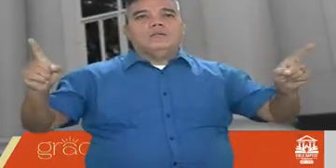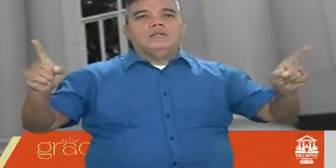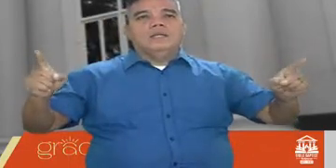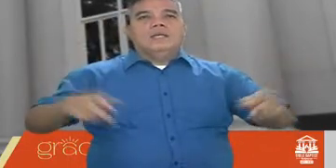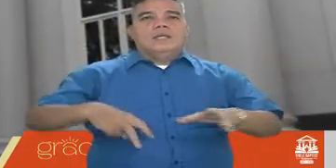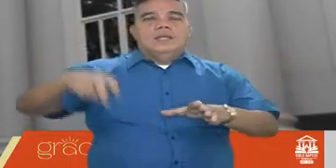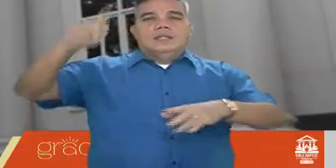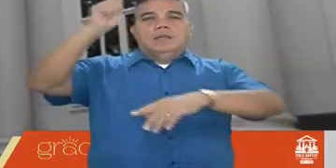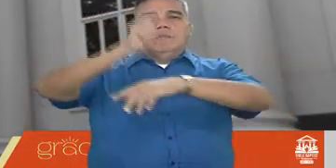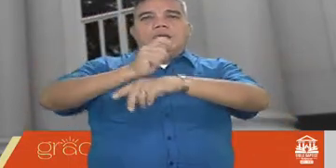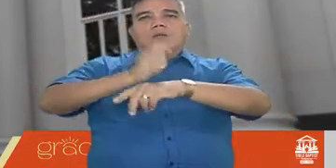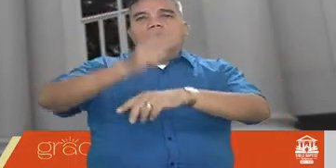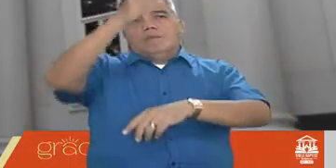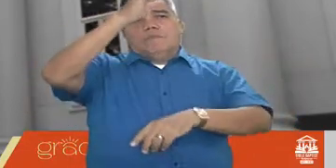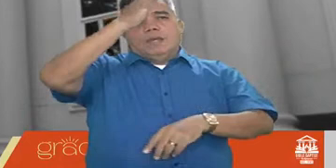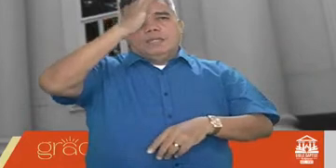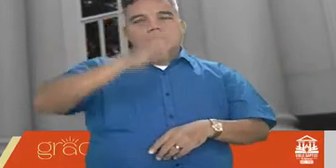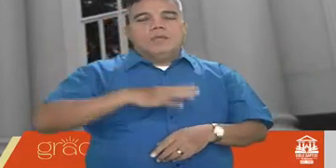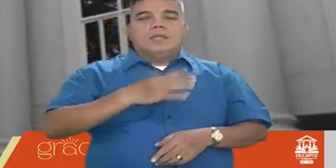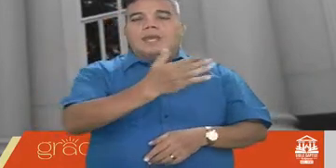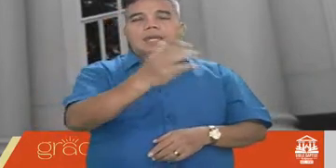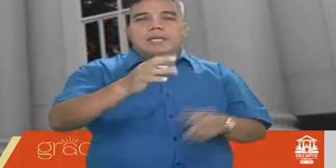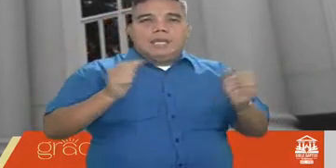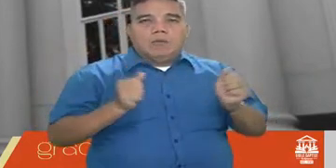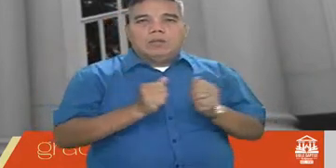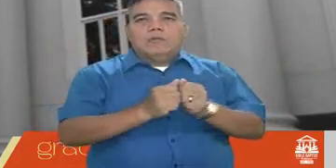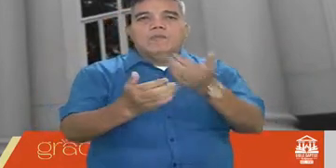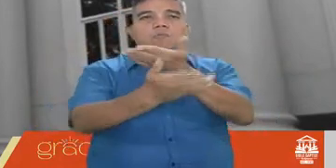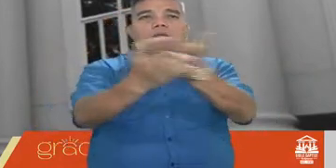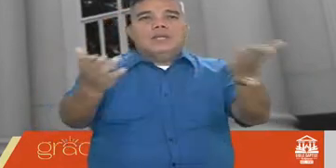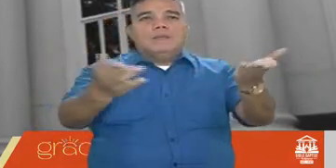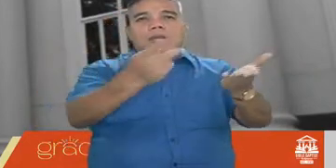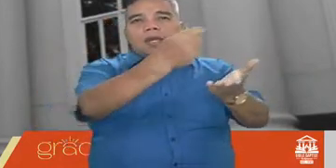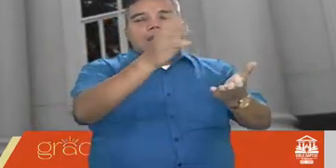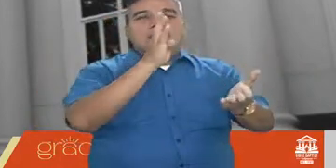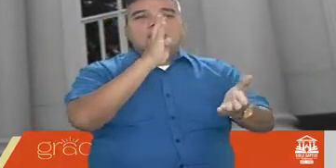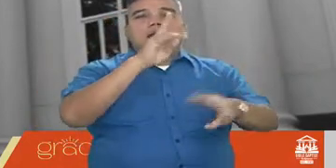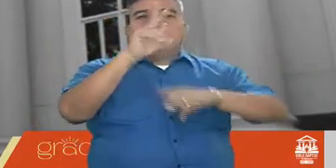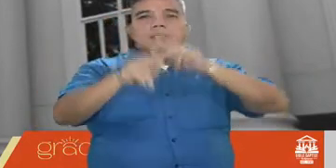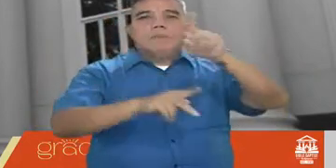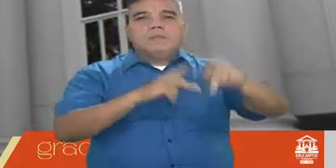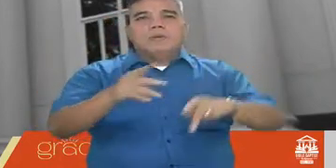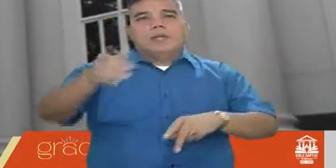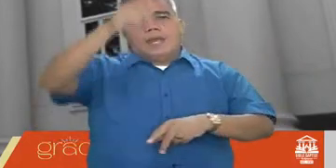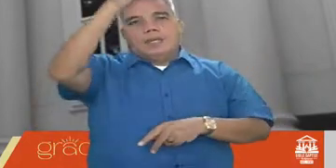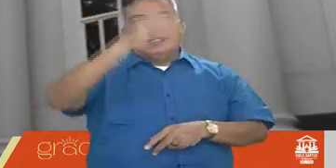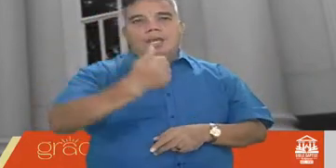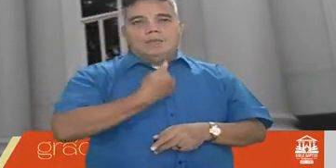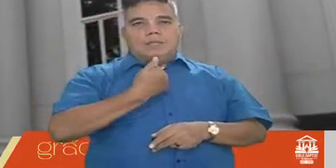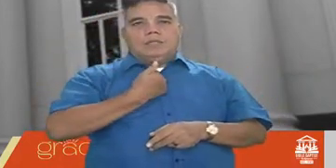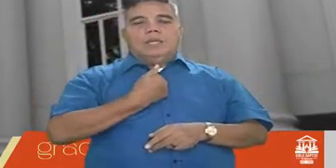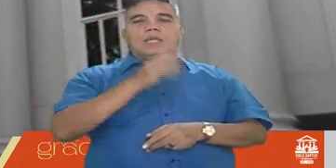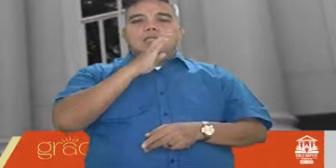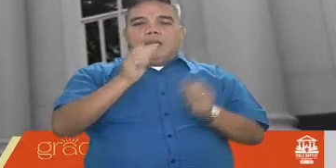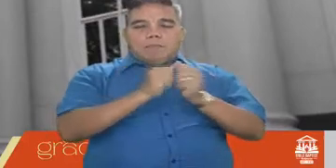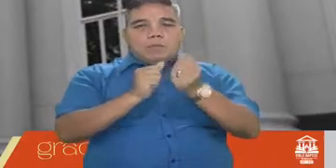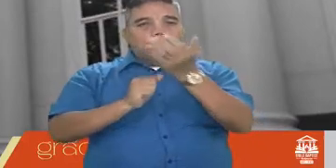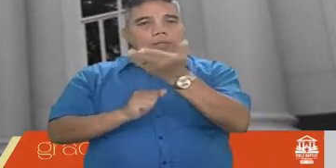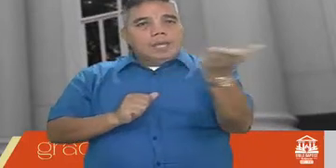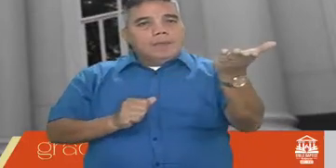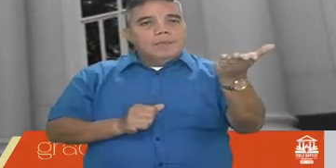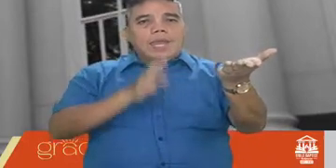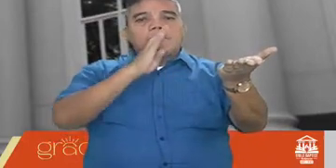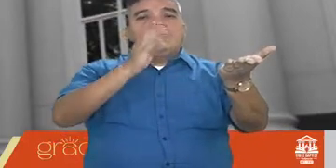the tabernacle of God is with men, and he will dwell with them, and they shall be his people, and God himself shall be with